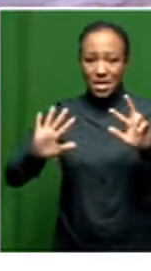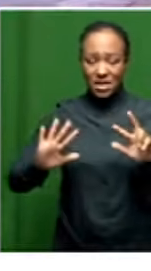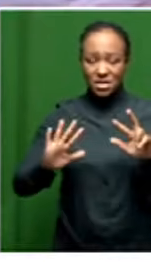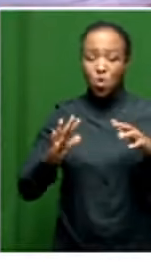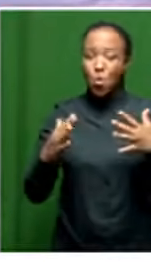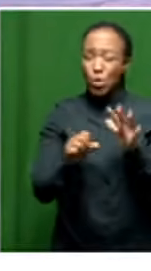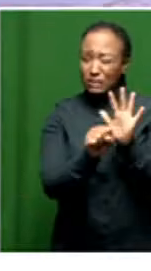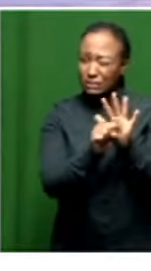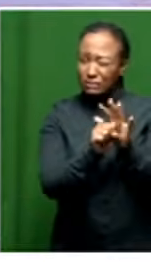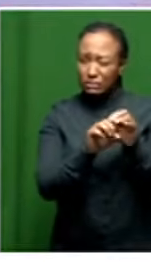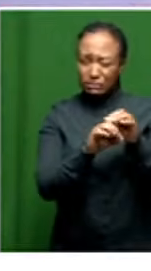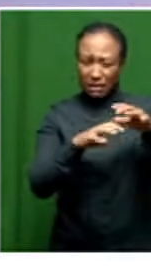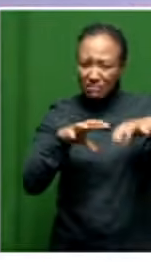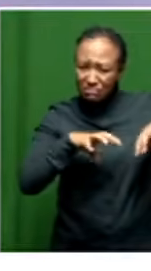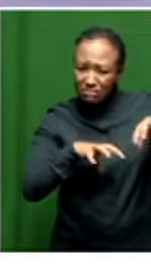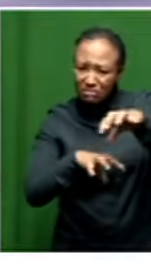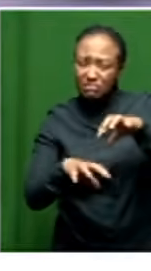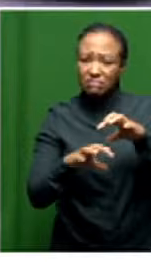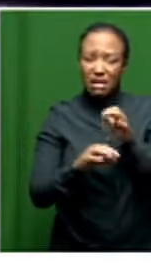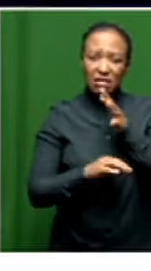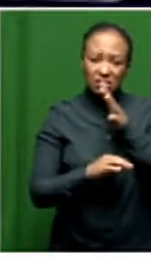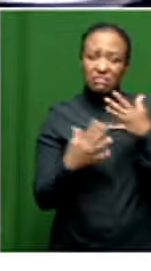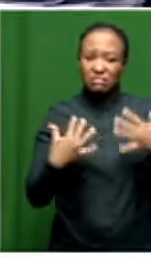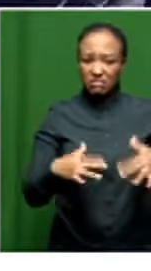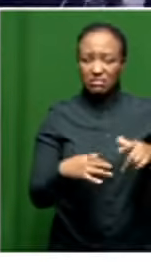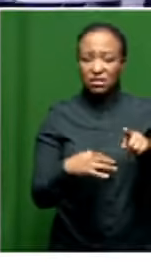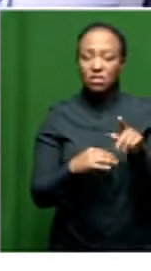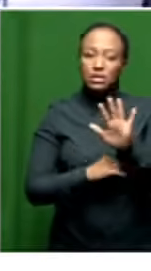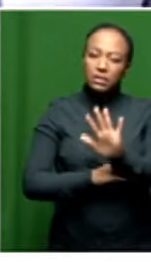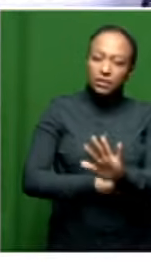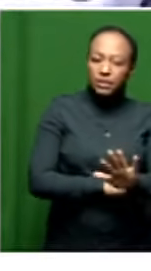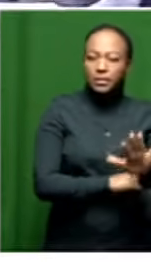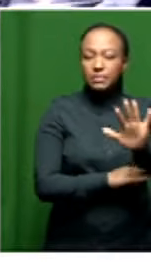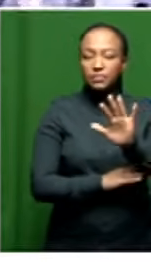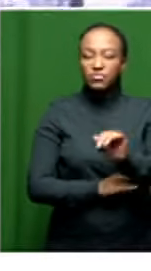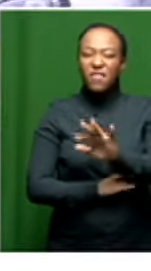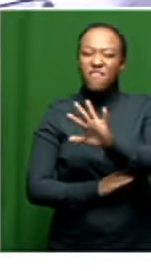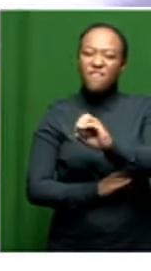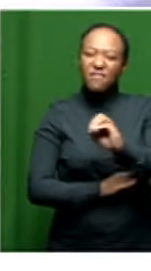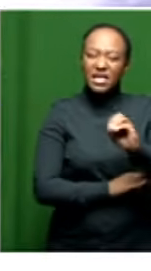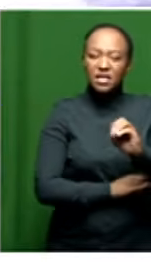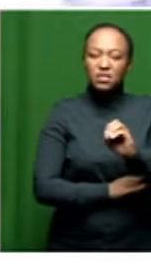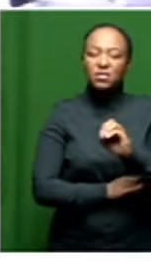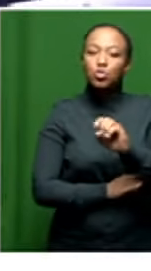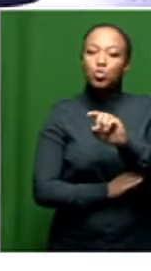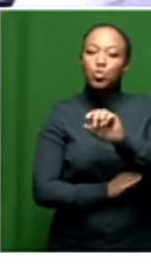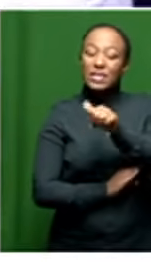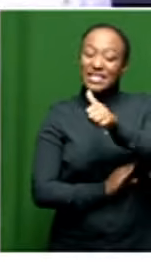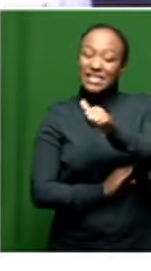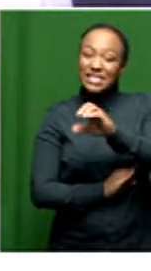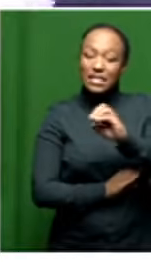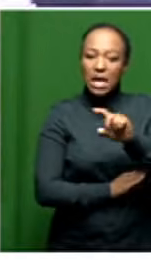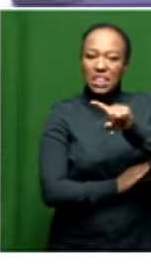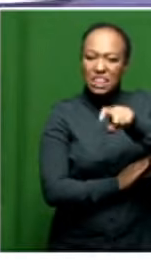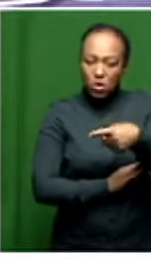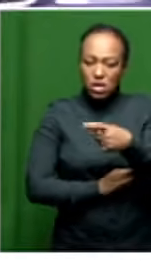very overpopulated. There are approximately, they're estimating around about 500 to 600,000 people